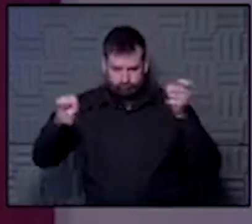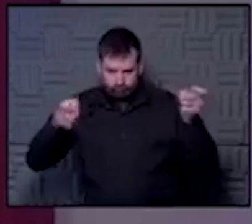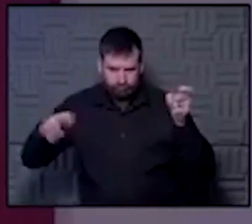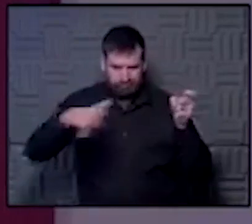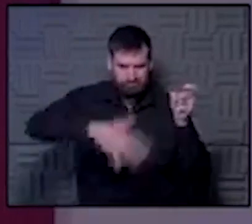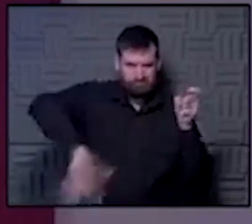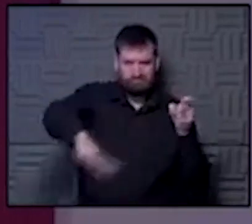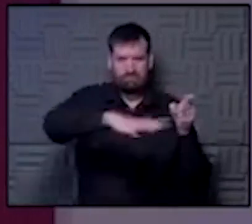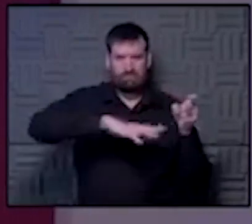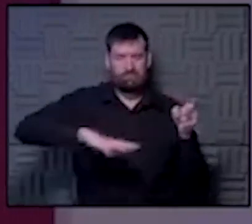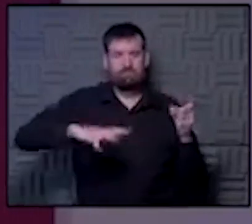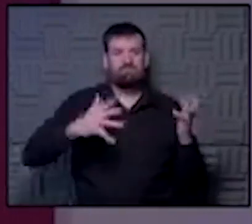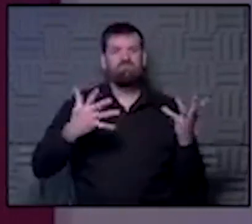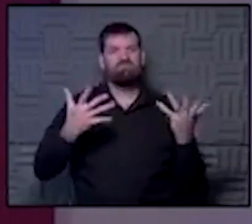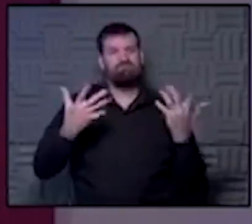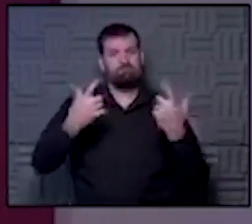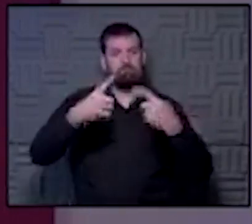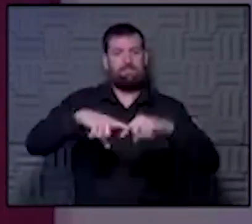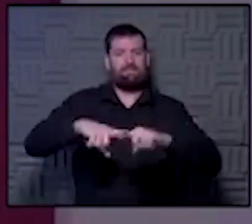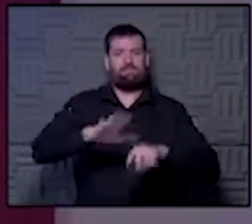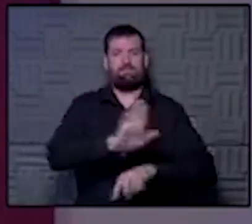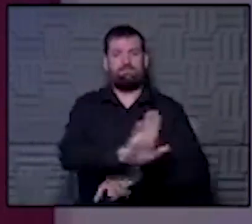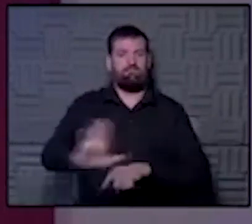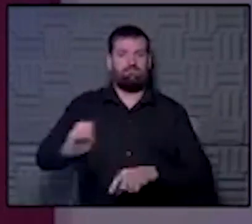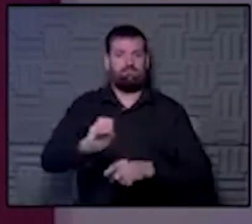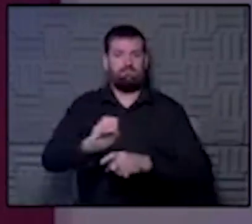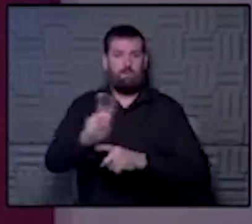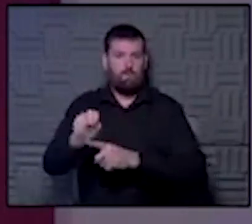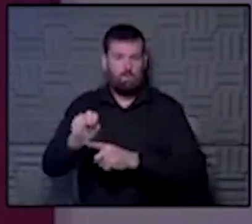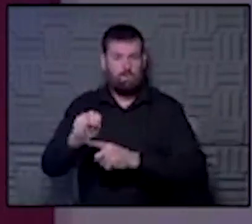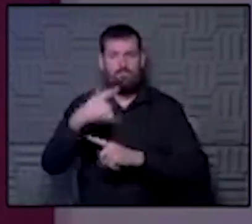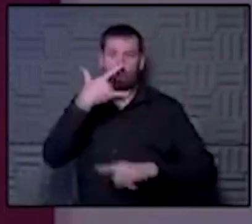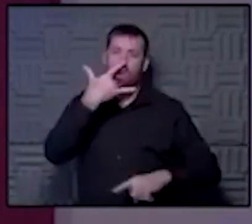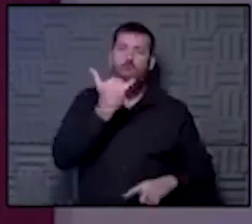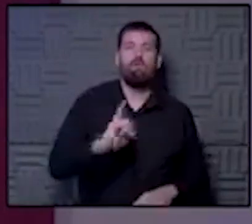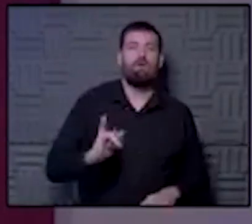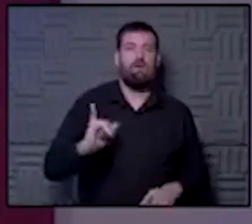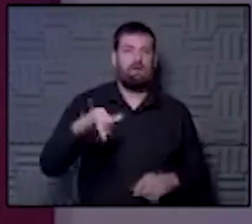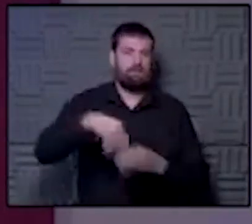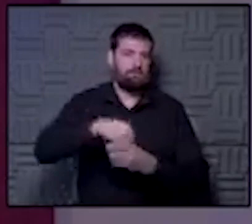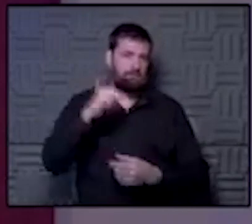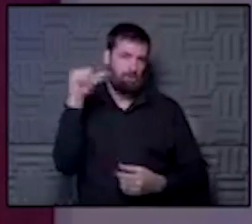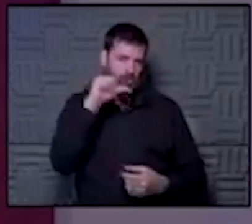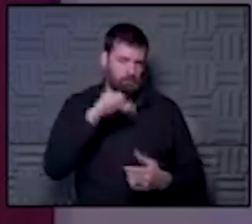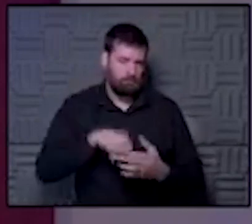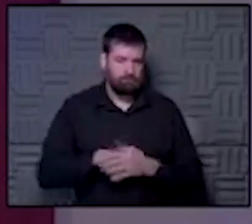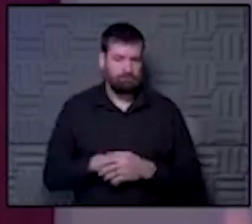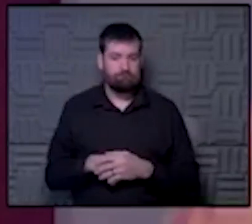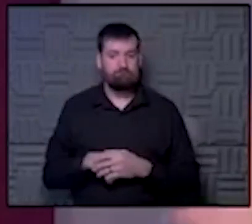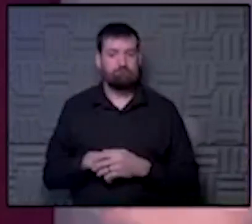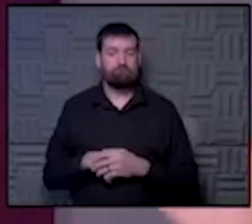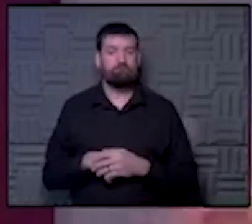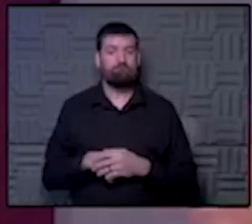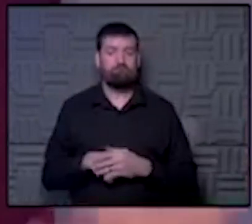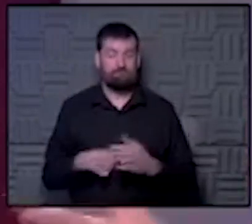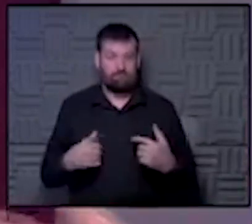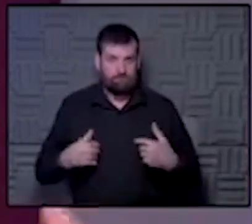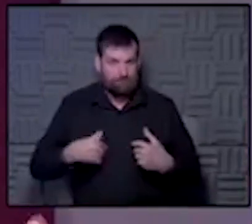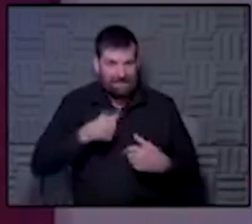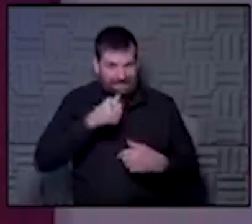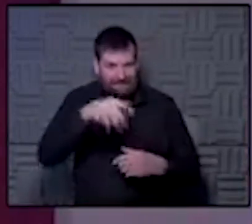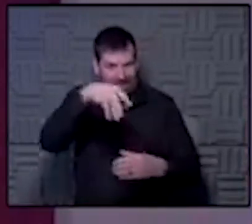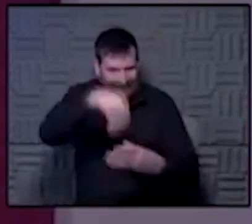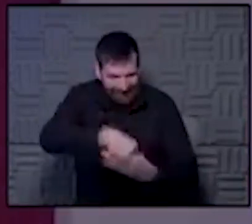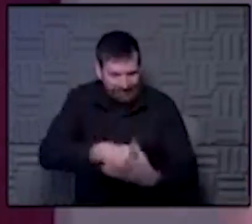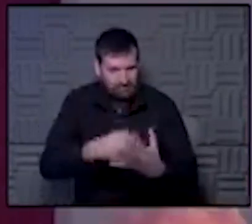spacing within that space is dependent of the kind of the geography of their setting. I've been not in a whole bunch